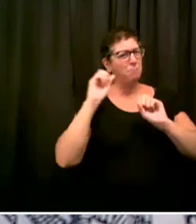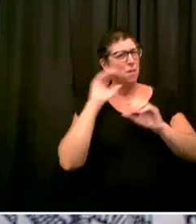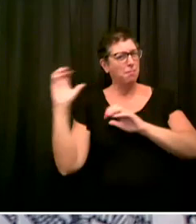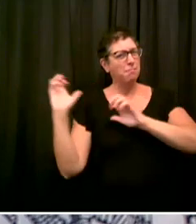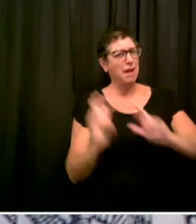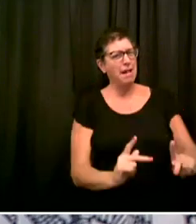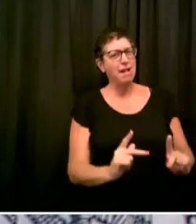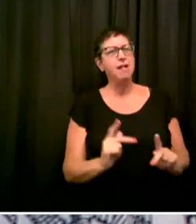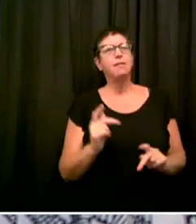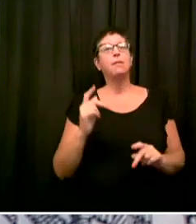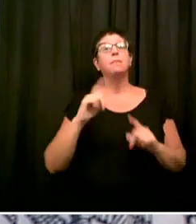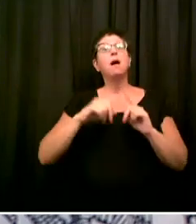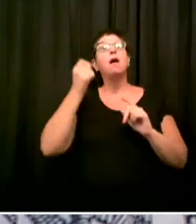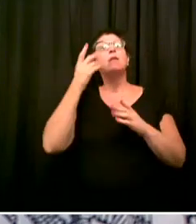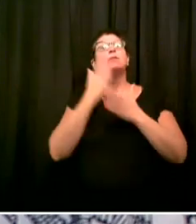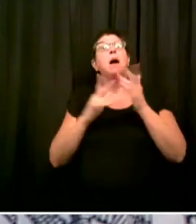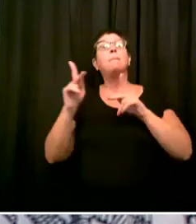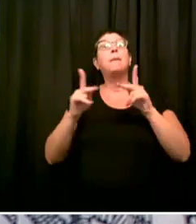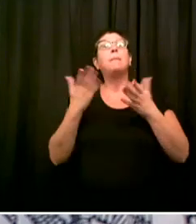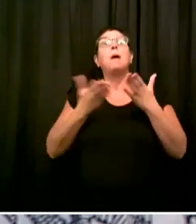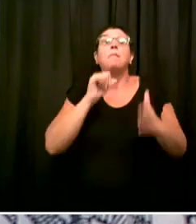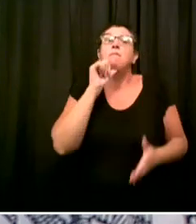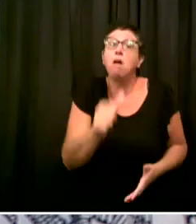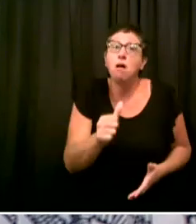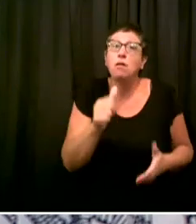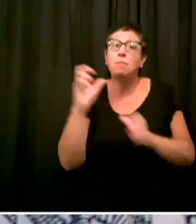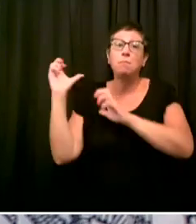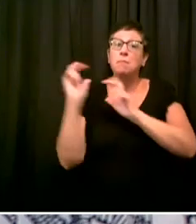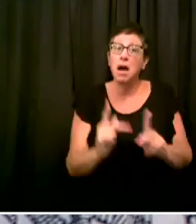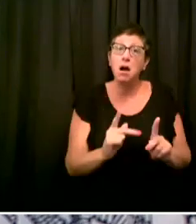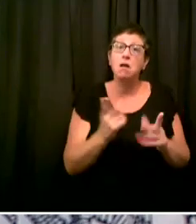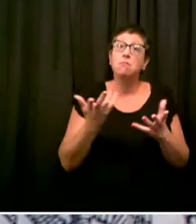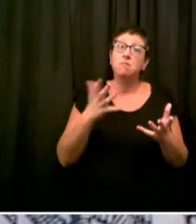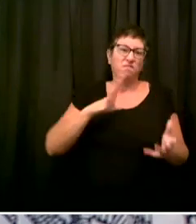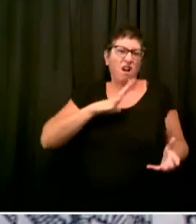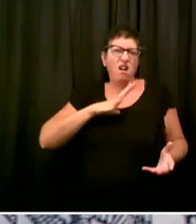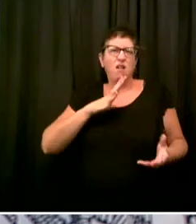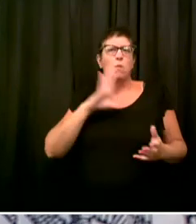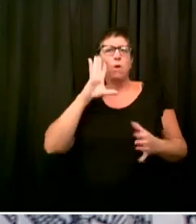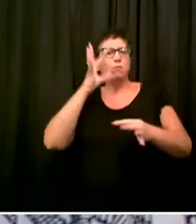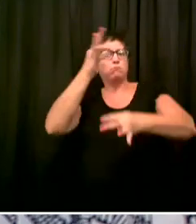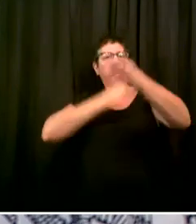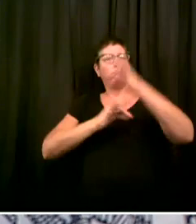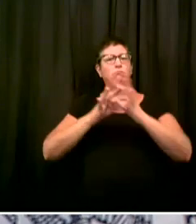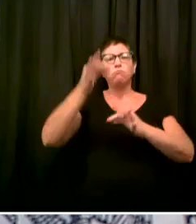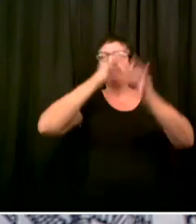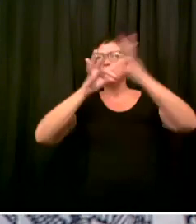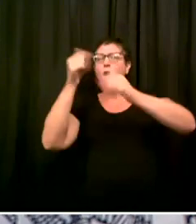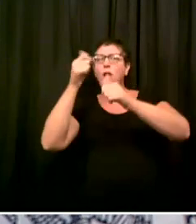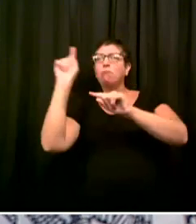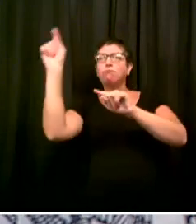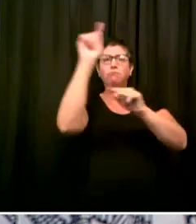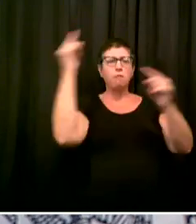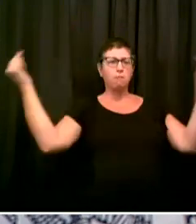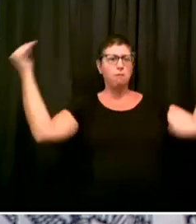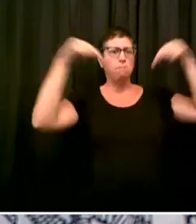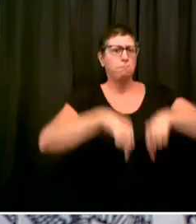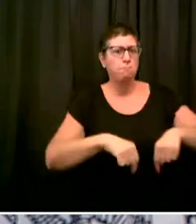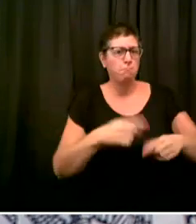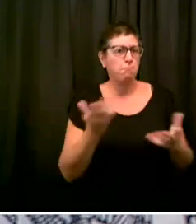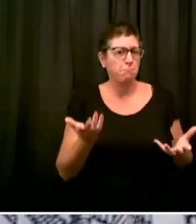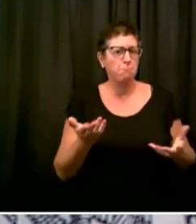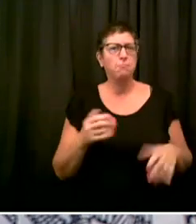others who bring a lot of creativity and talent. People have wanted to come to New York City for generations. That's not changing.